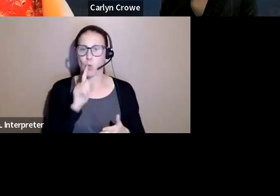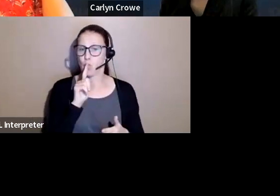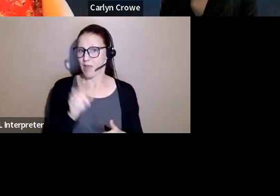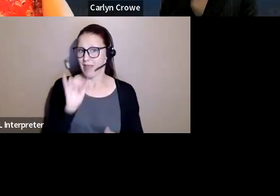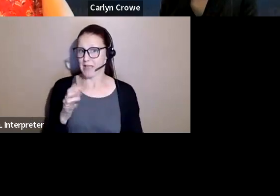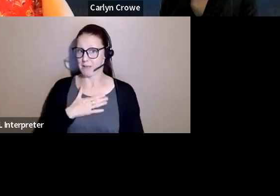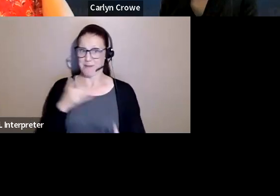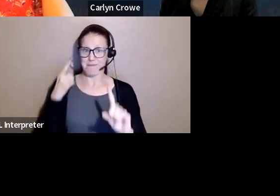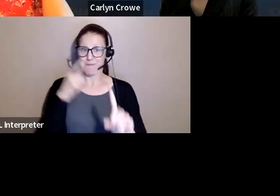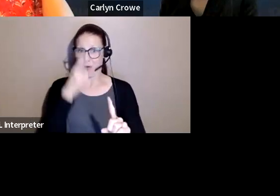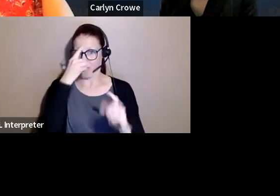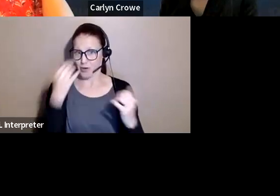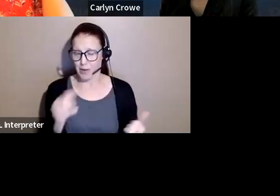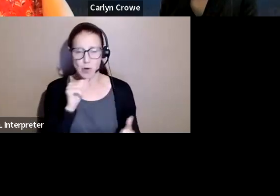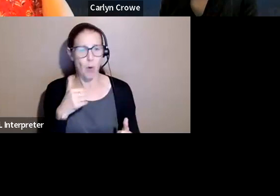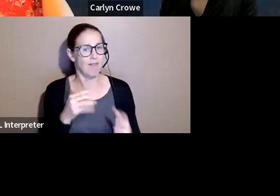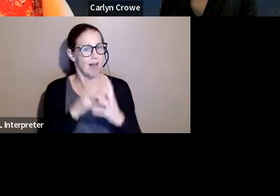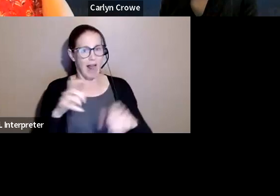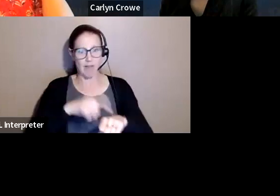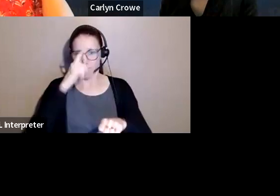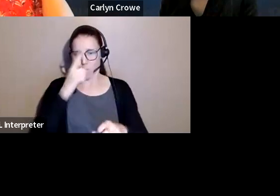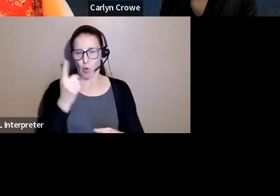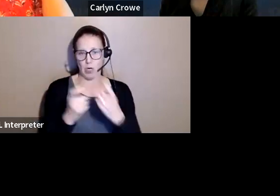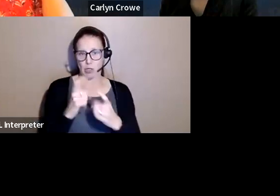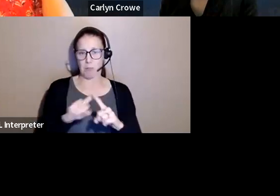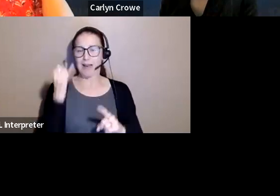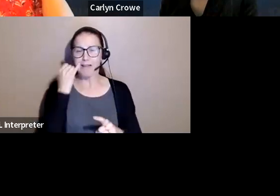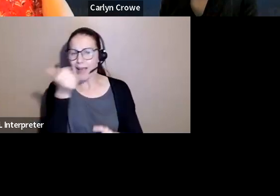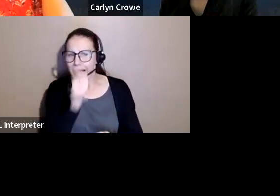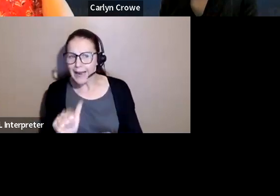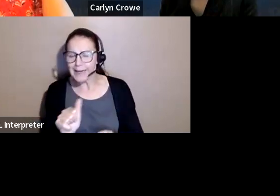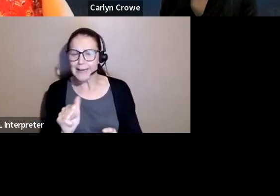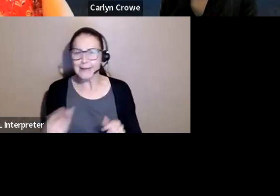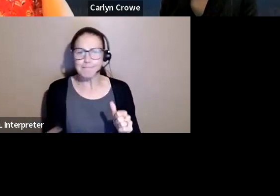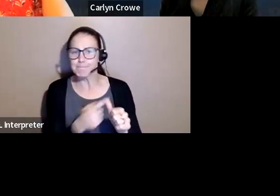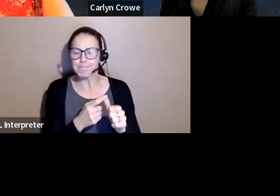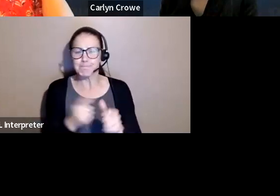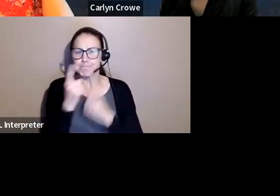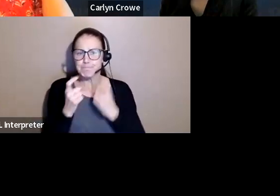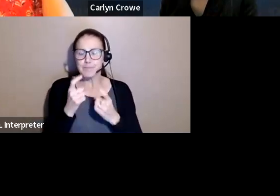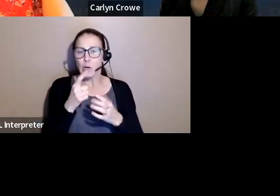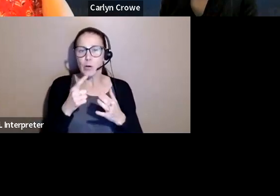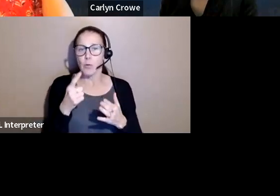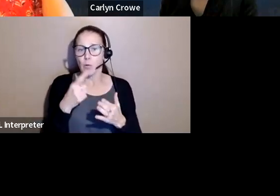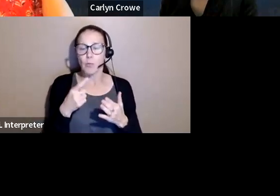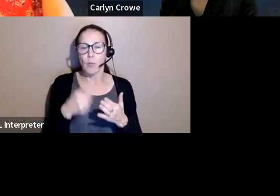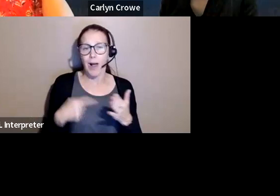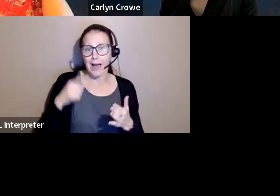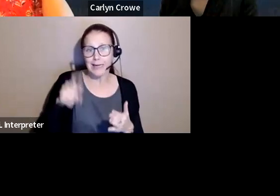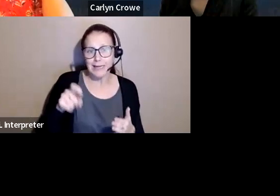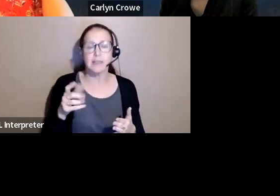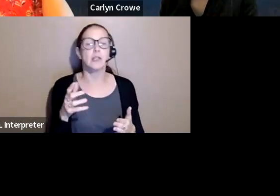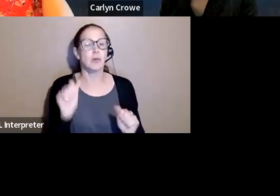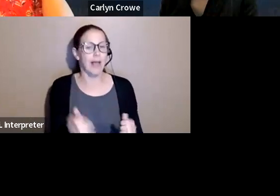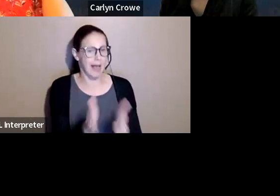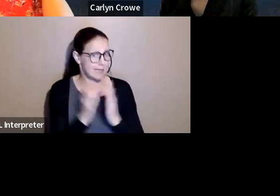it. We don't have a lot of time for questions, but if there's any initial thoughts about what I'm asking for, you can either ask